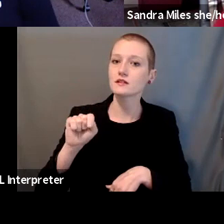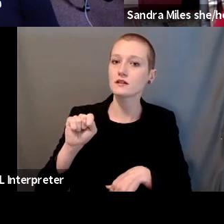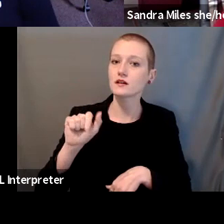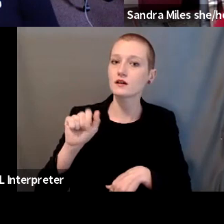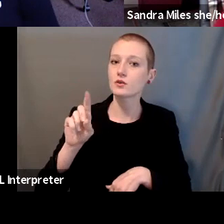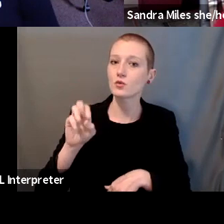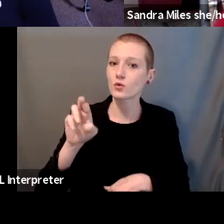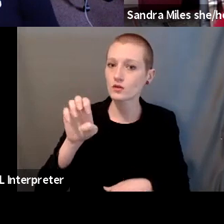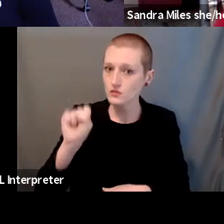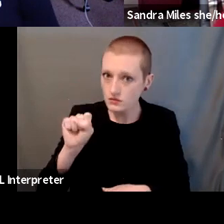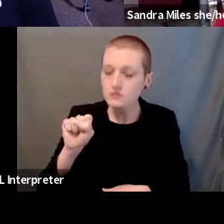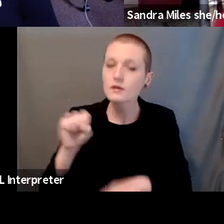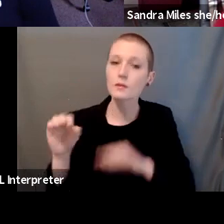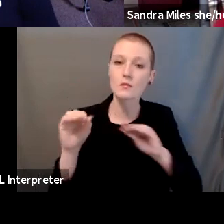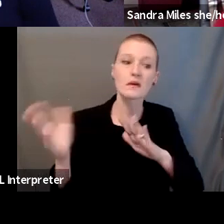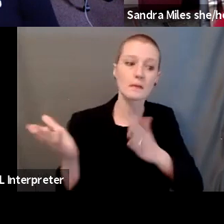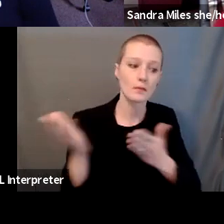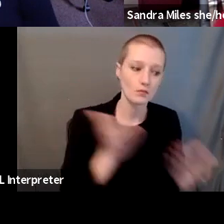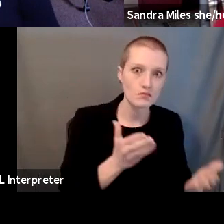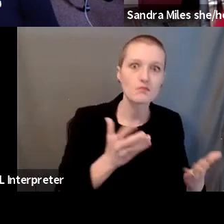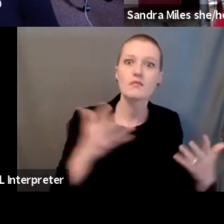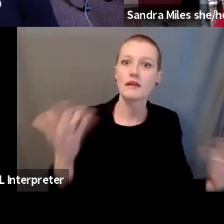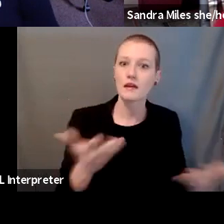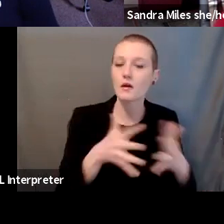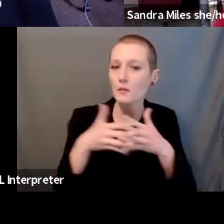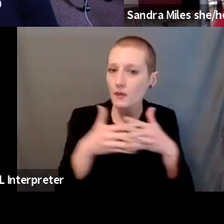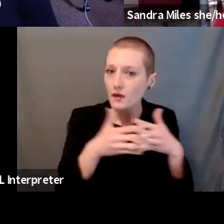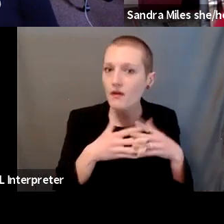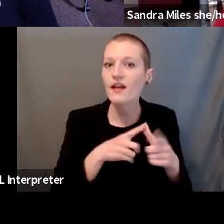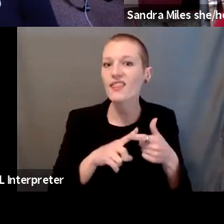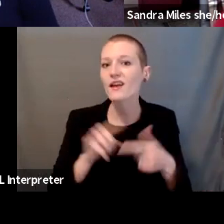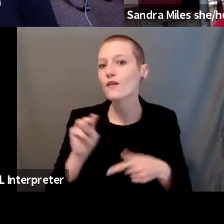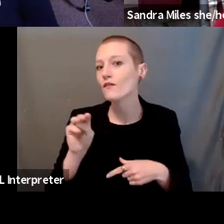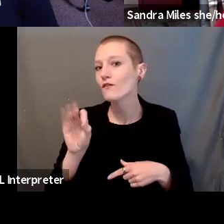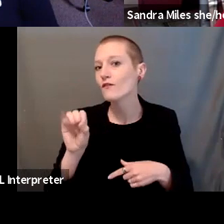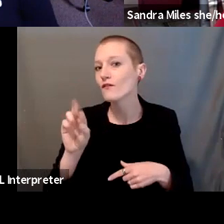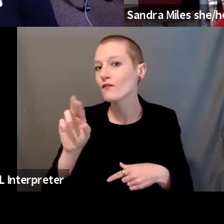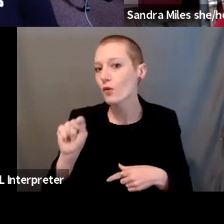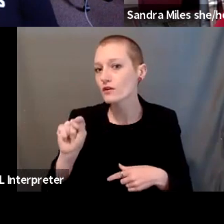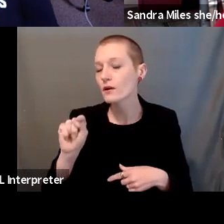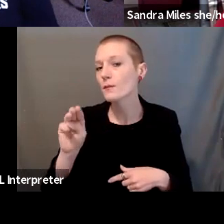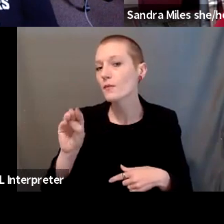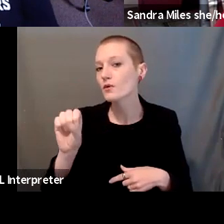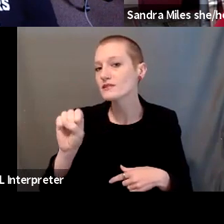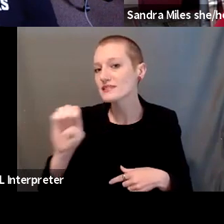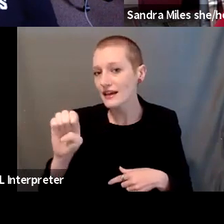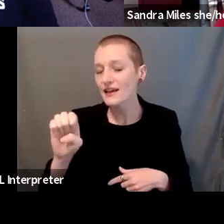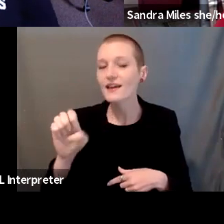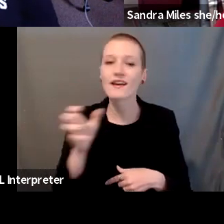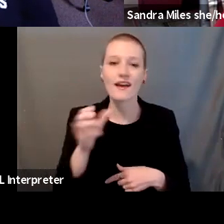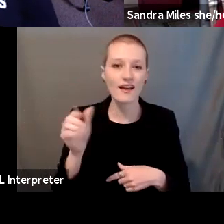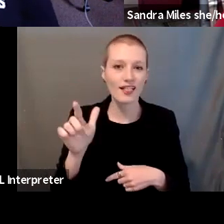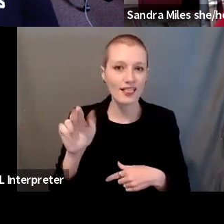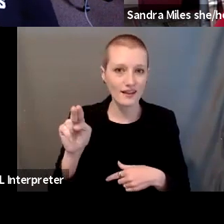Fort Moses and to Lincolnville. So there are so many stories and so many people that made impact throughout